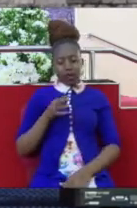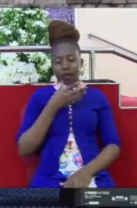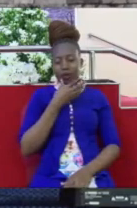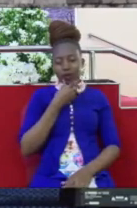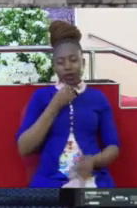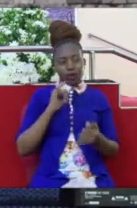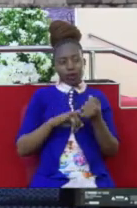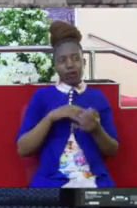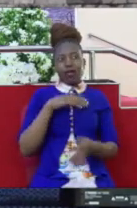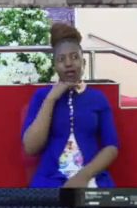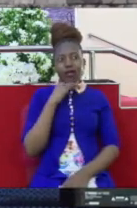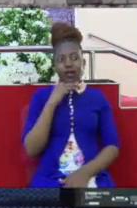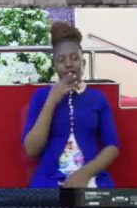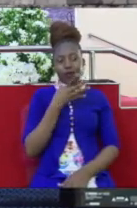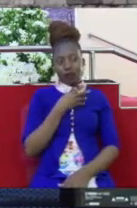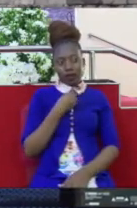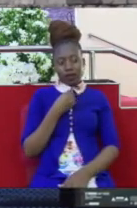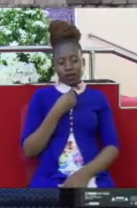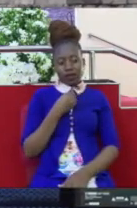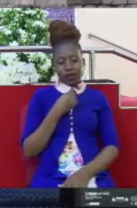Ni yule mjane aanze kukuandama.